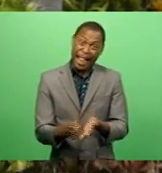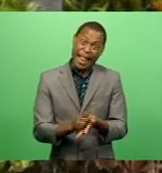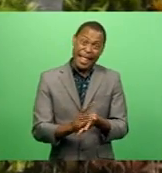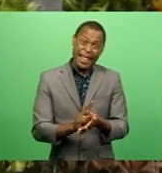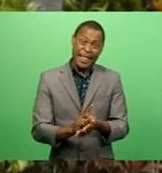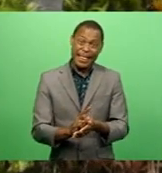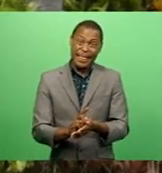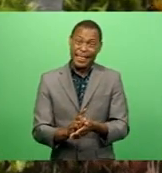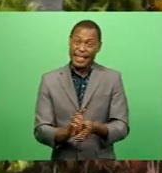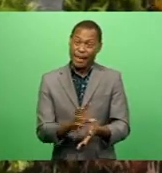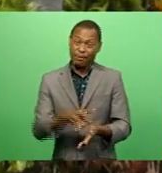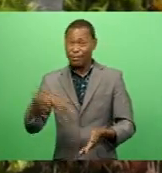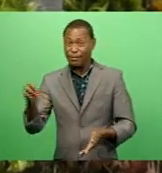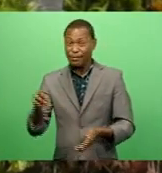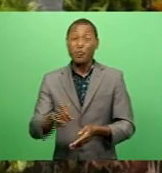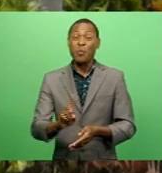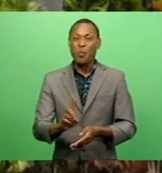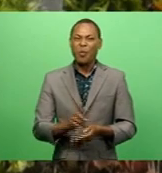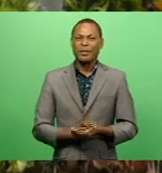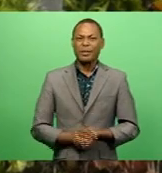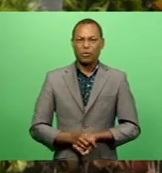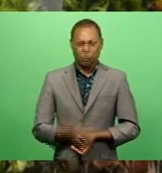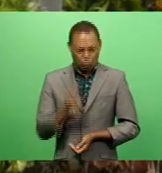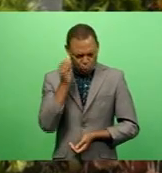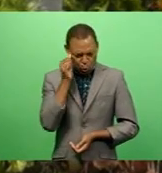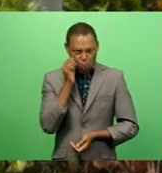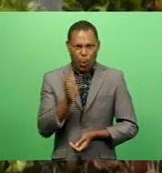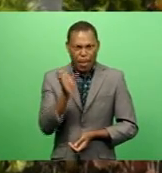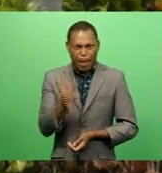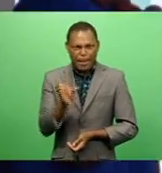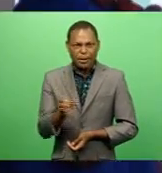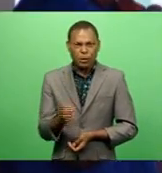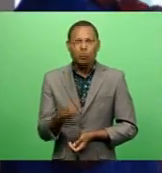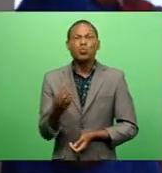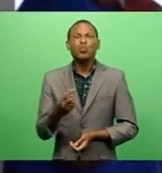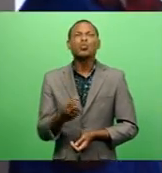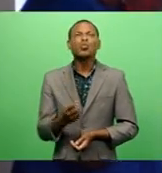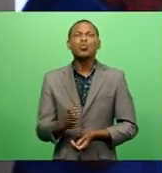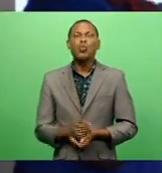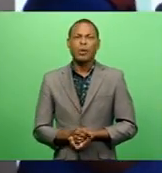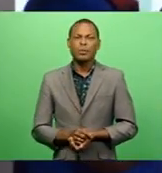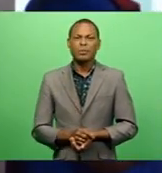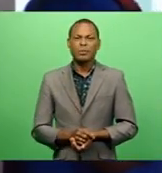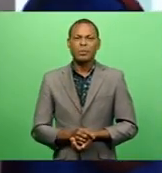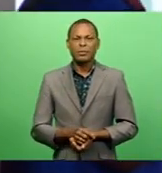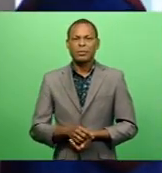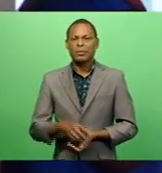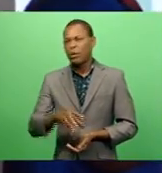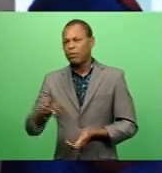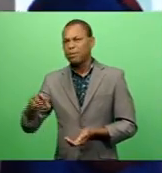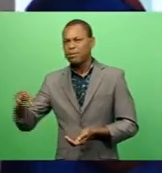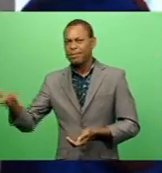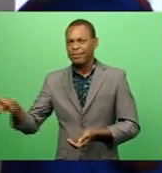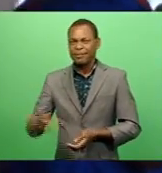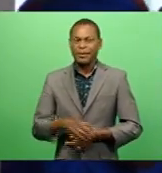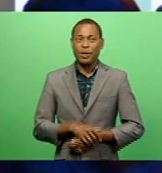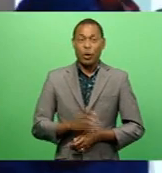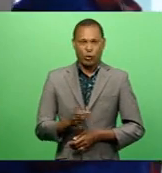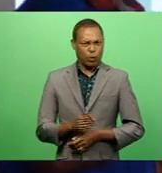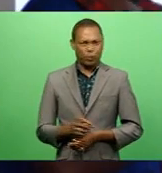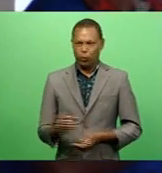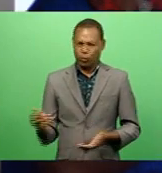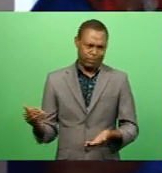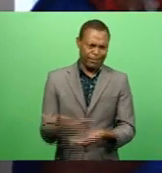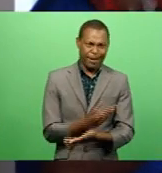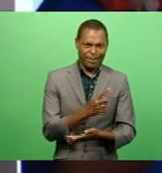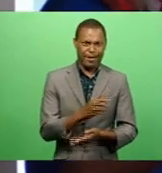will pick it up and also identify the person who deleted it. It does not necessarily mean that you come to the ministry and you enter your data. No. You